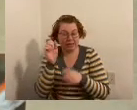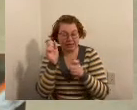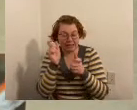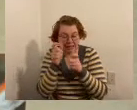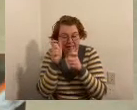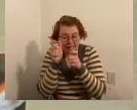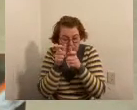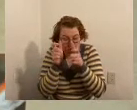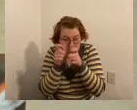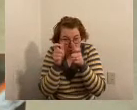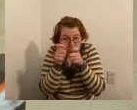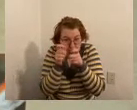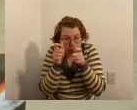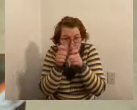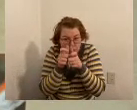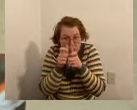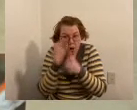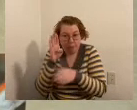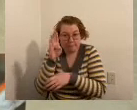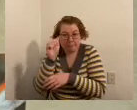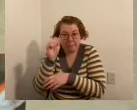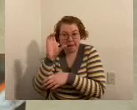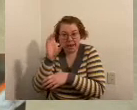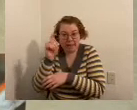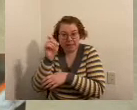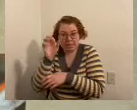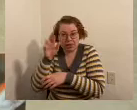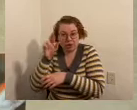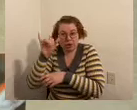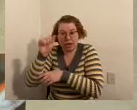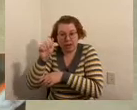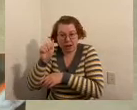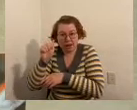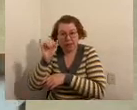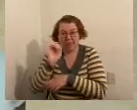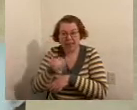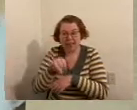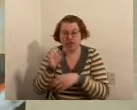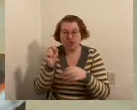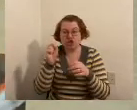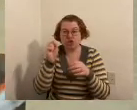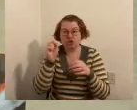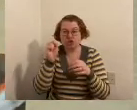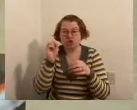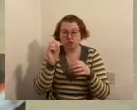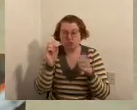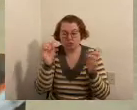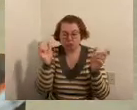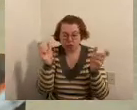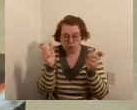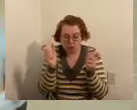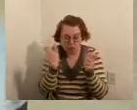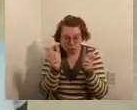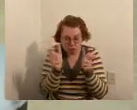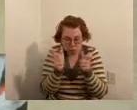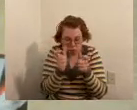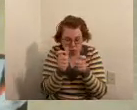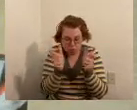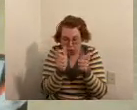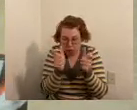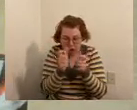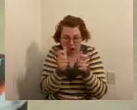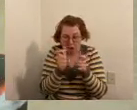of bacteria, and that bacteria is so small that you can only see it with a